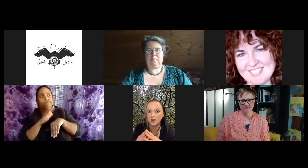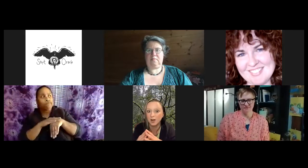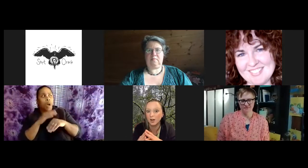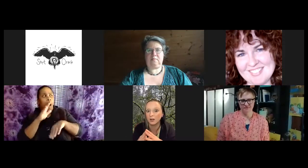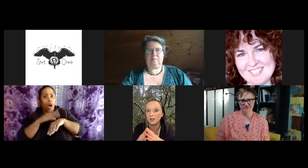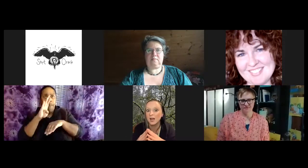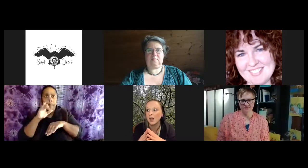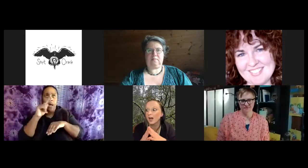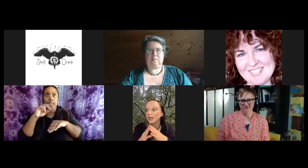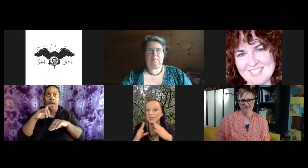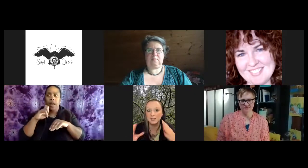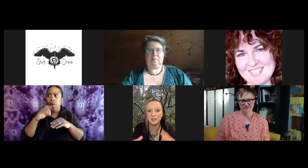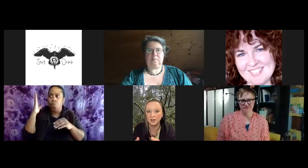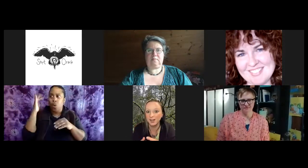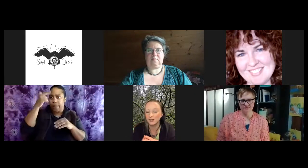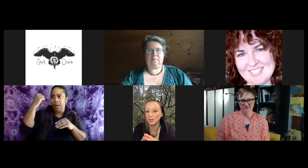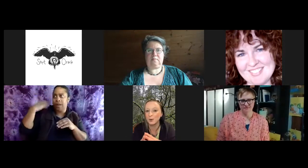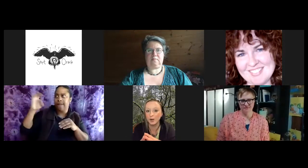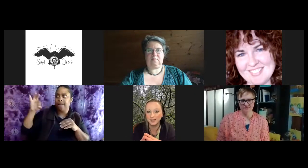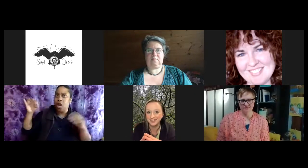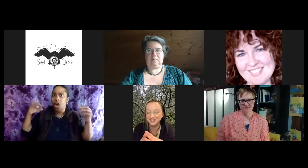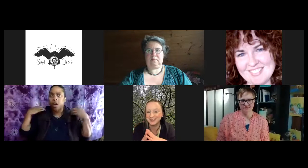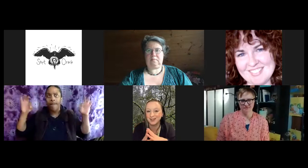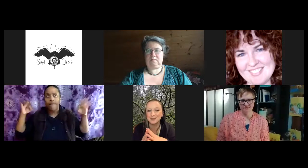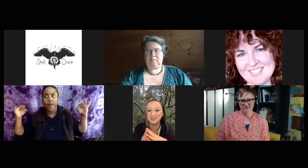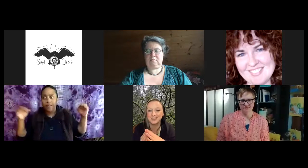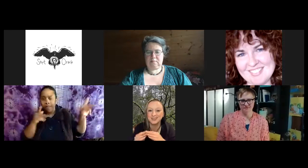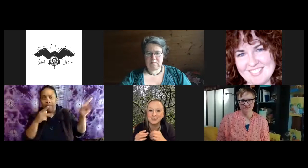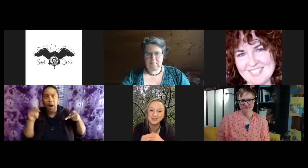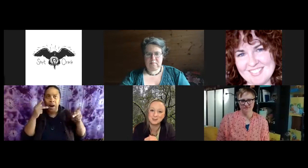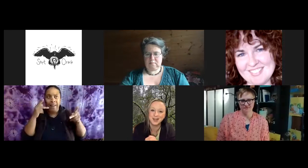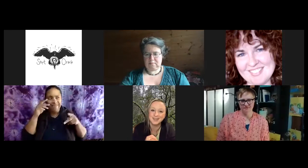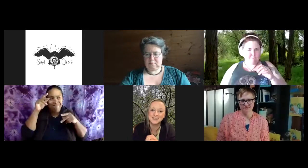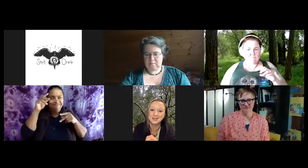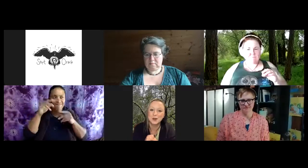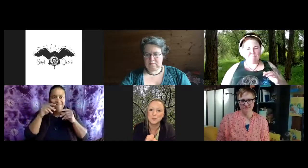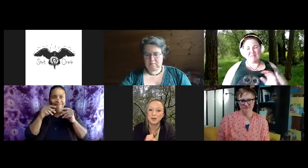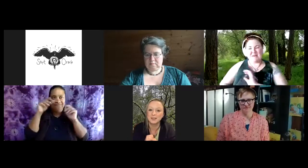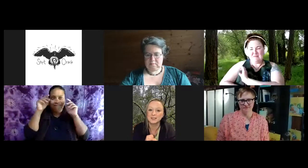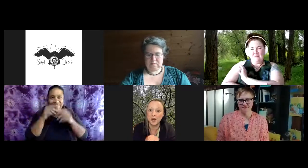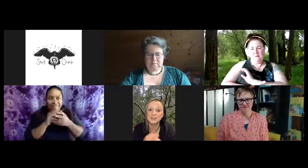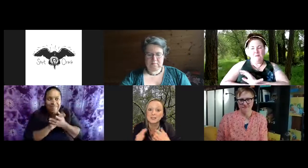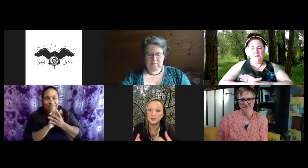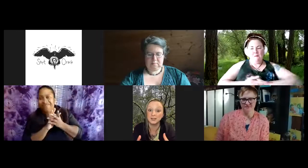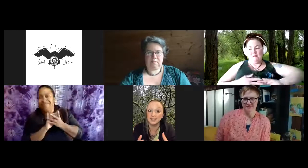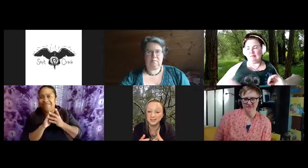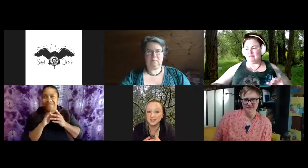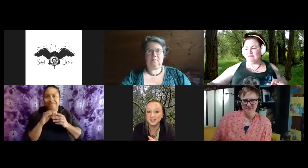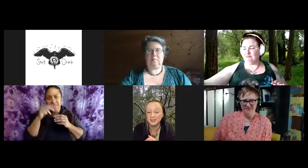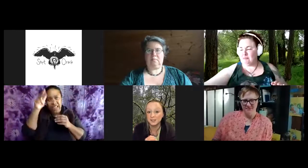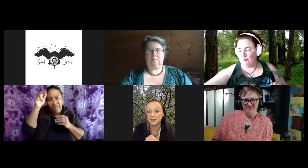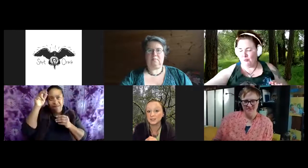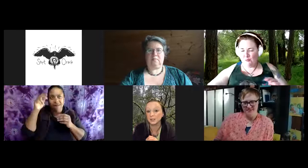fairies are here and they're partying and they're up to no good, right? But